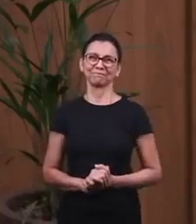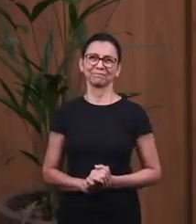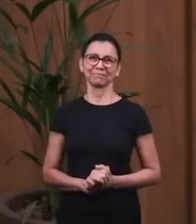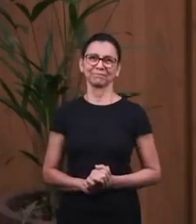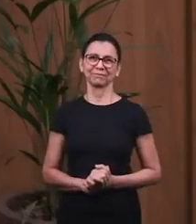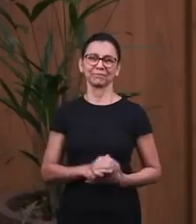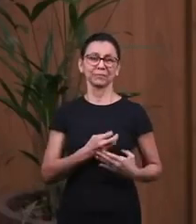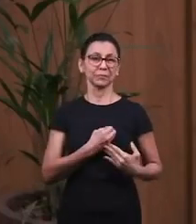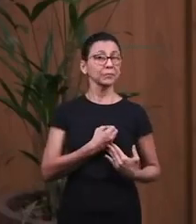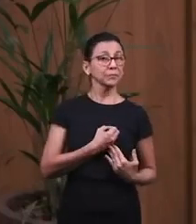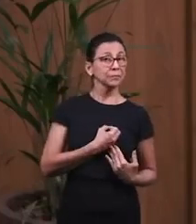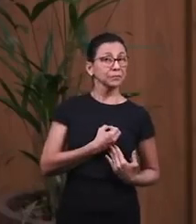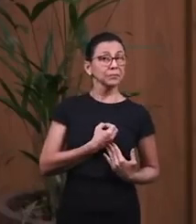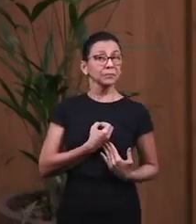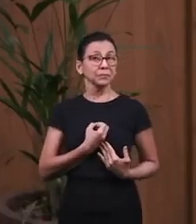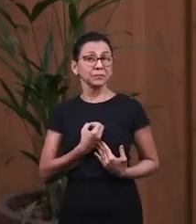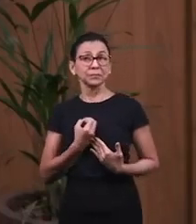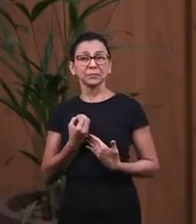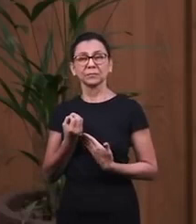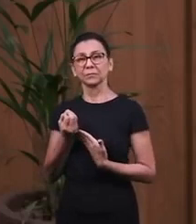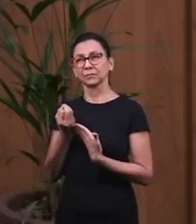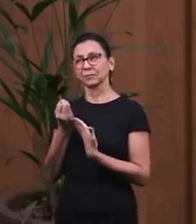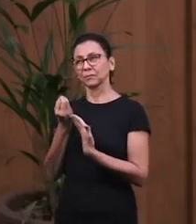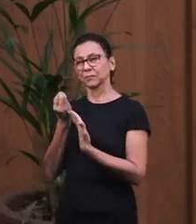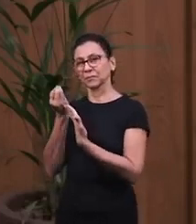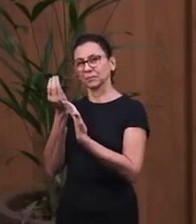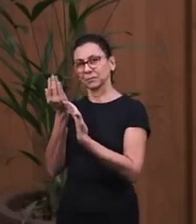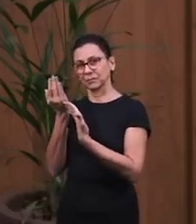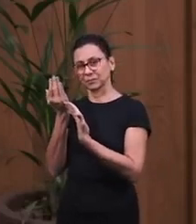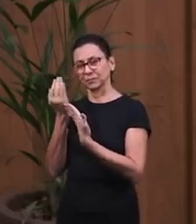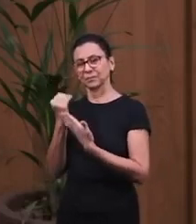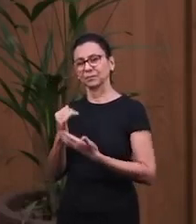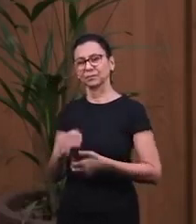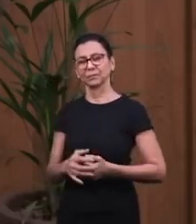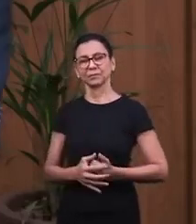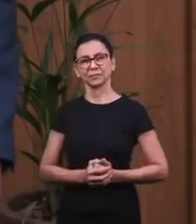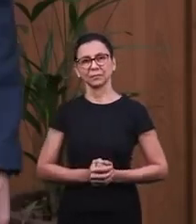and surrender your life now to the Lord. Lord,